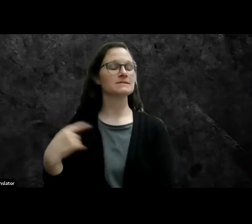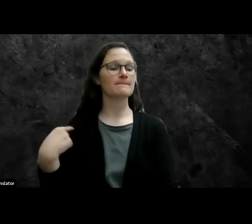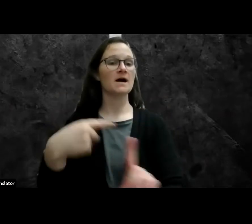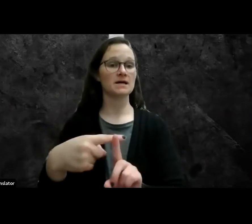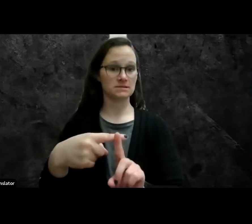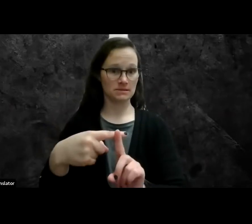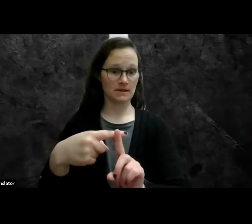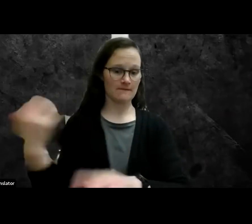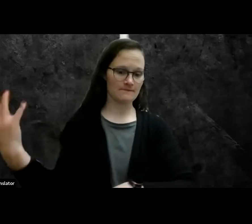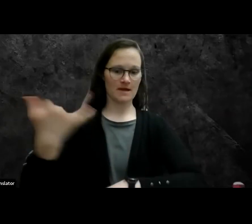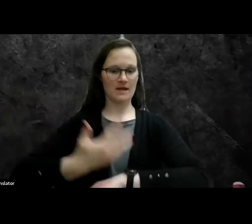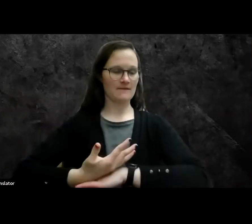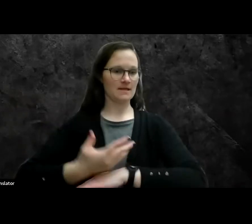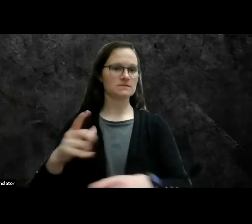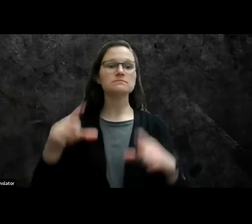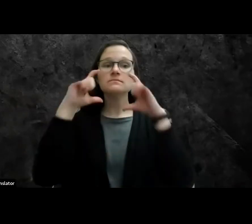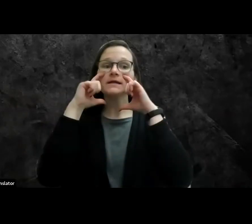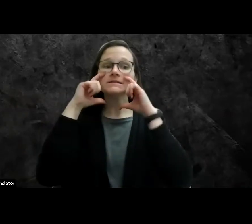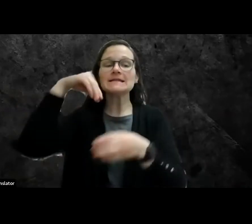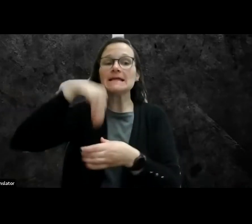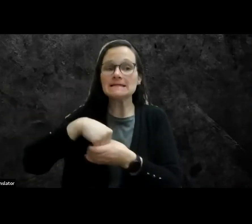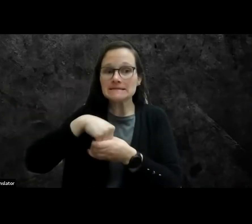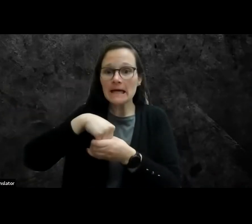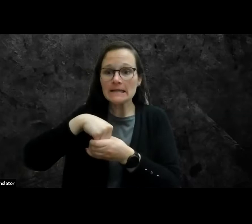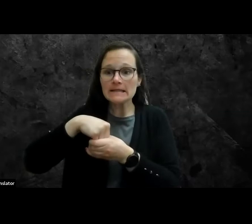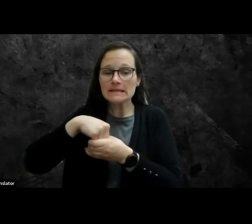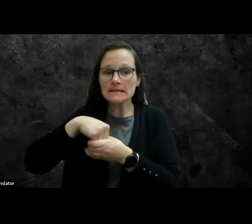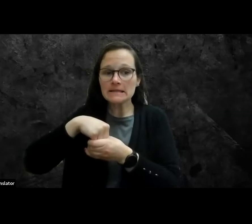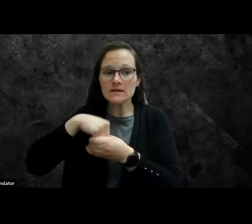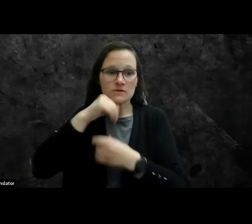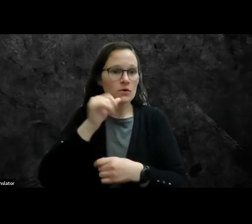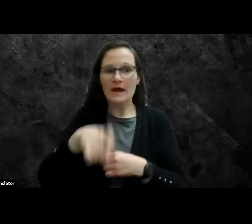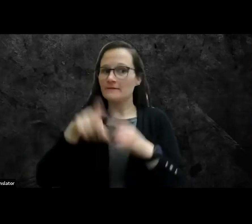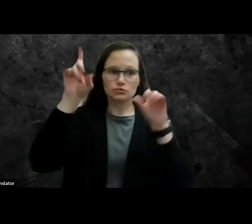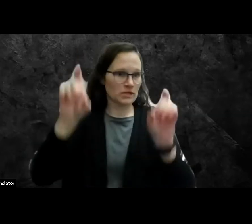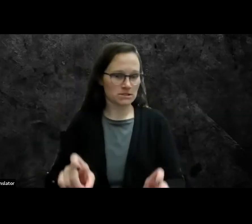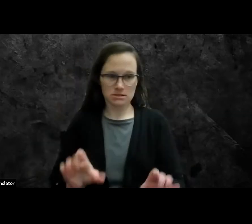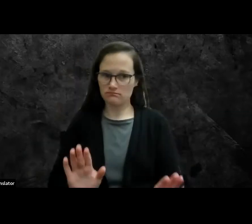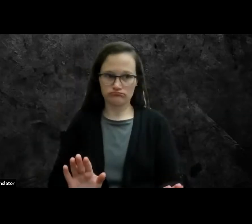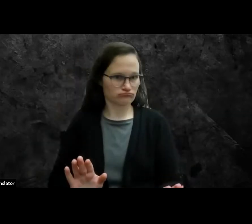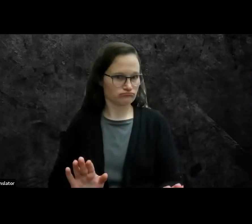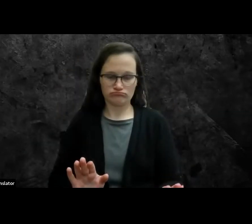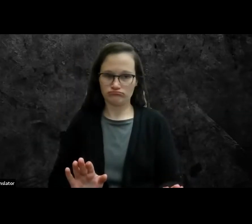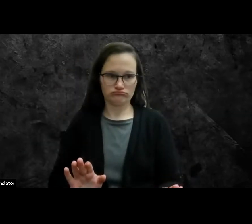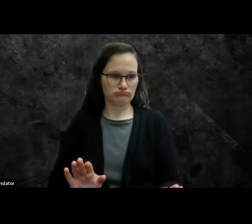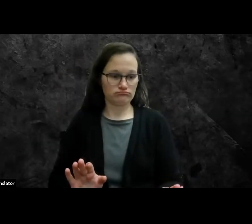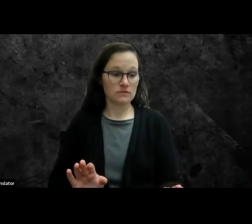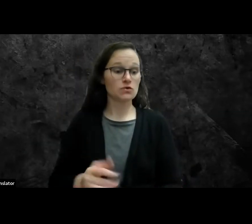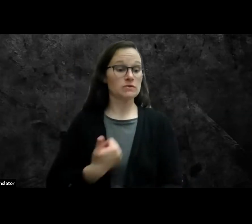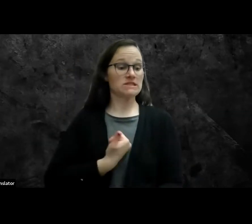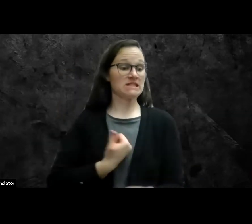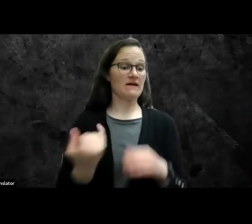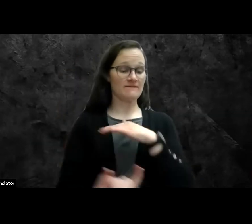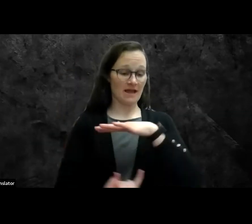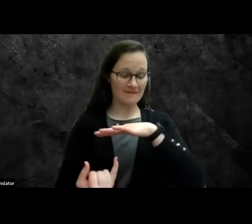days of masking indoors around others. It does not say that you have to test between those 5 days of self-isolation and 5